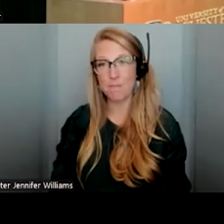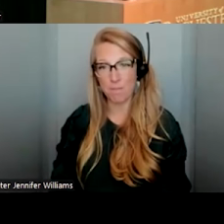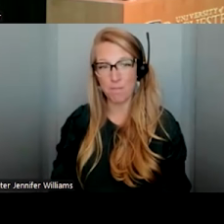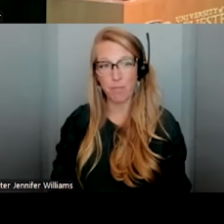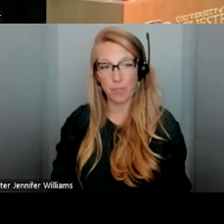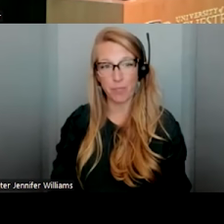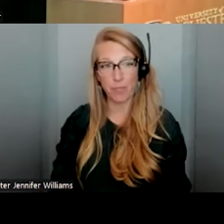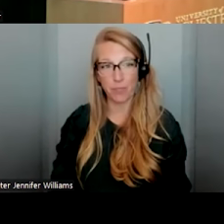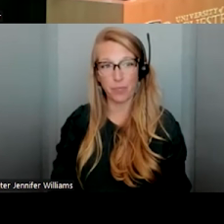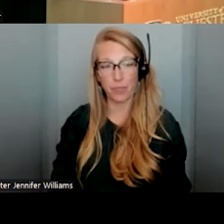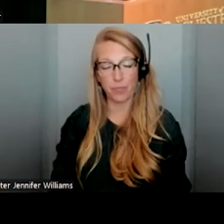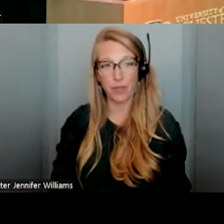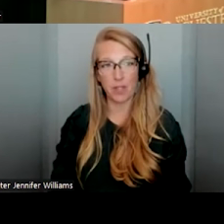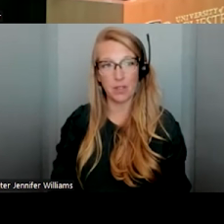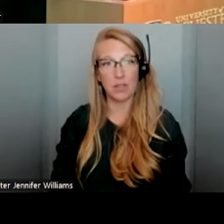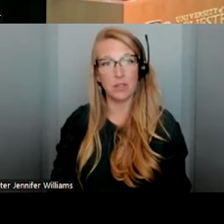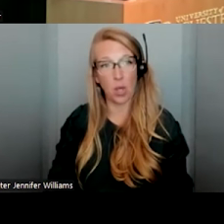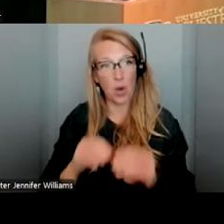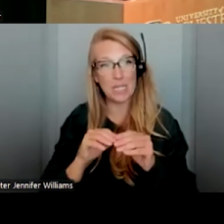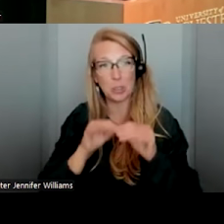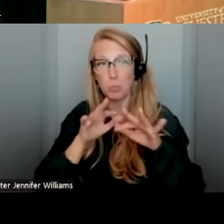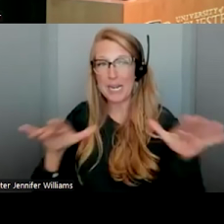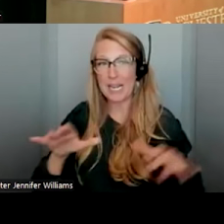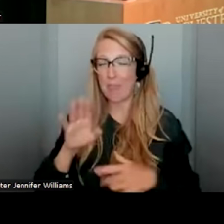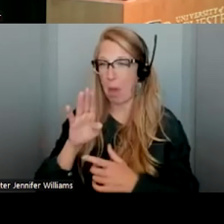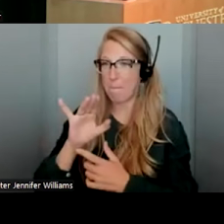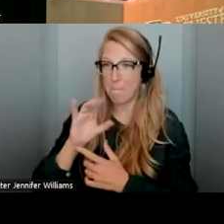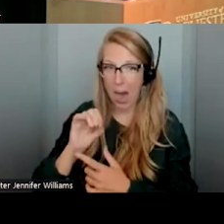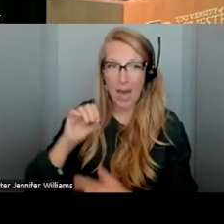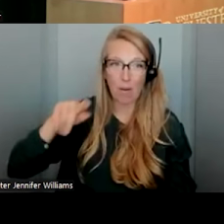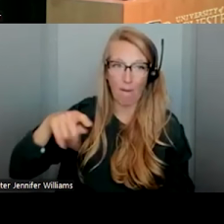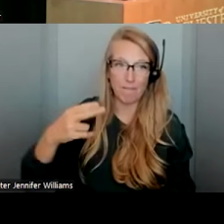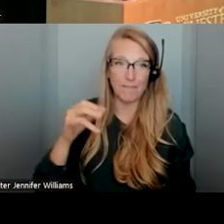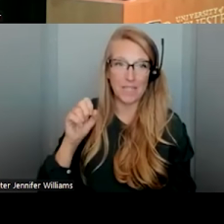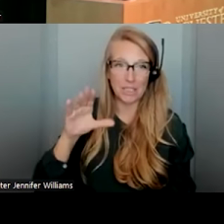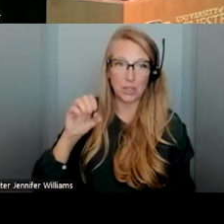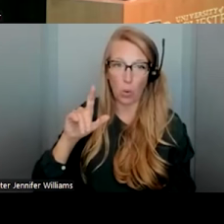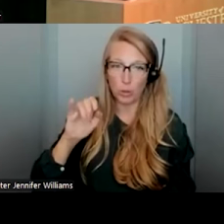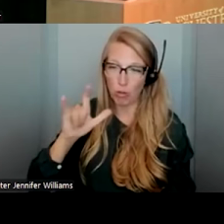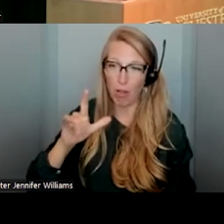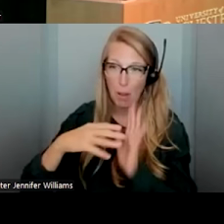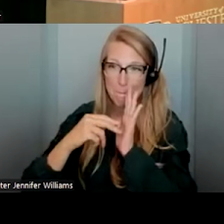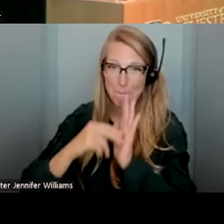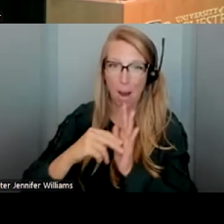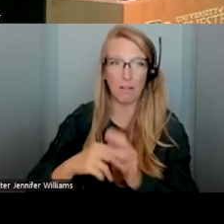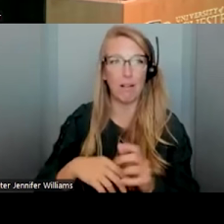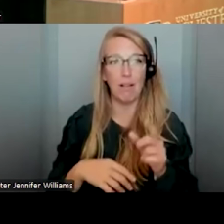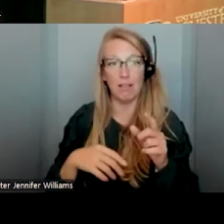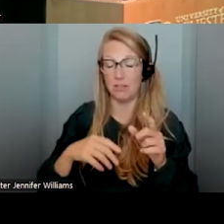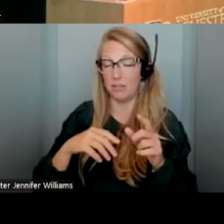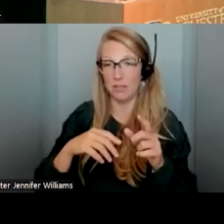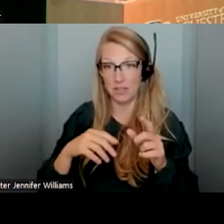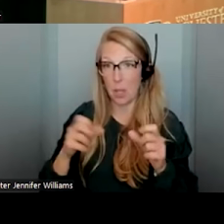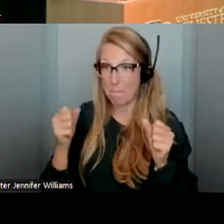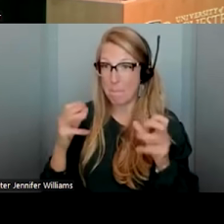Spreading the word, the biopsychosocial model is also another thing that we all engage, and this is something that I also engage. Many of our